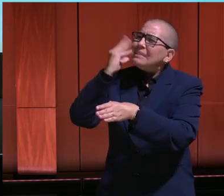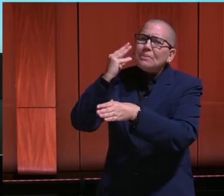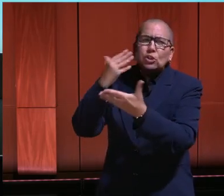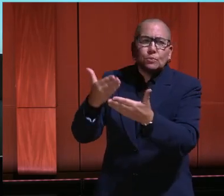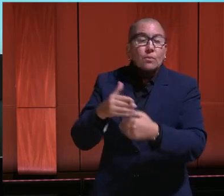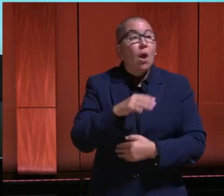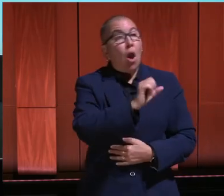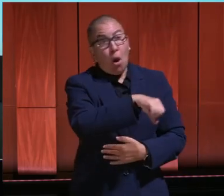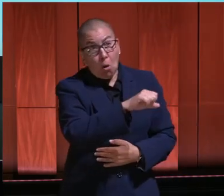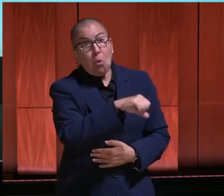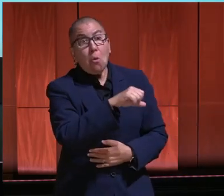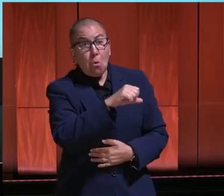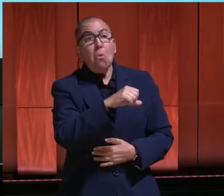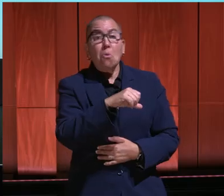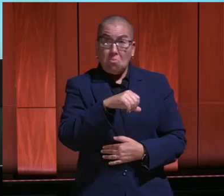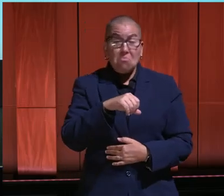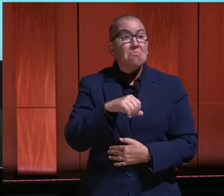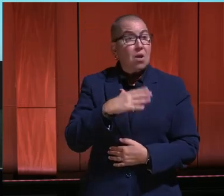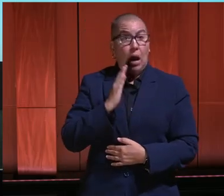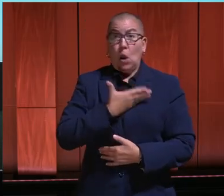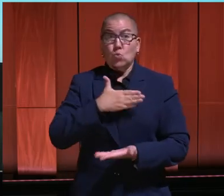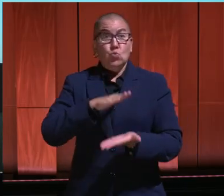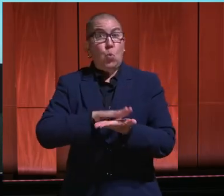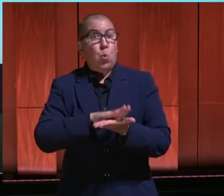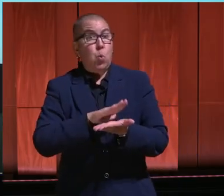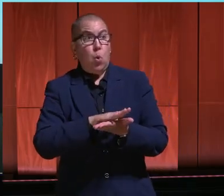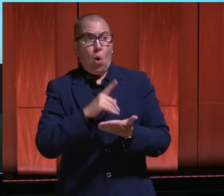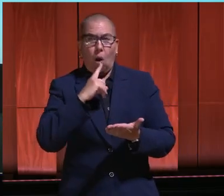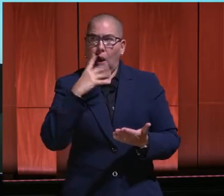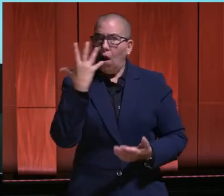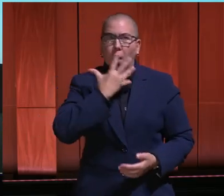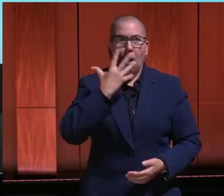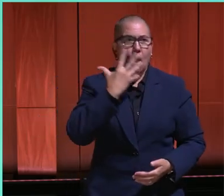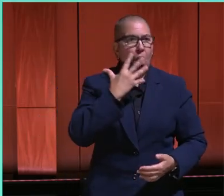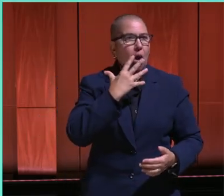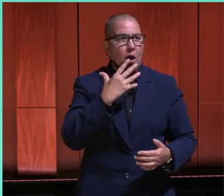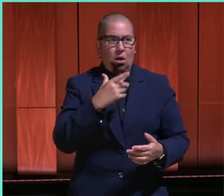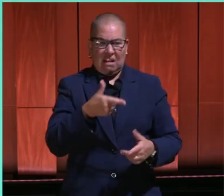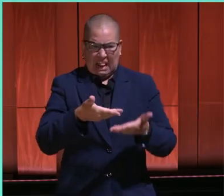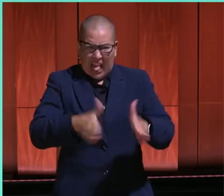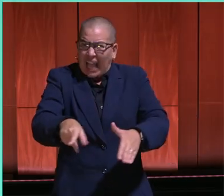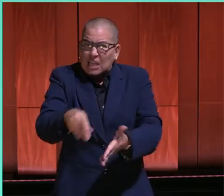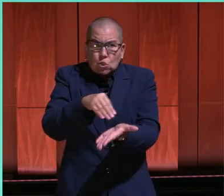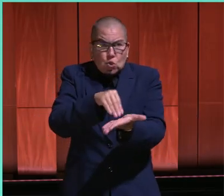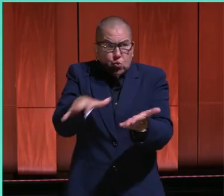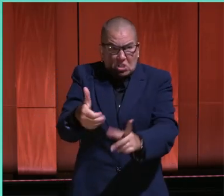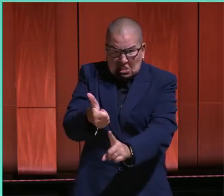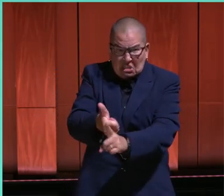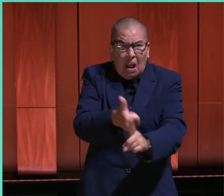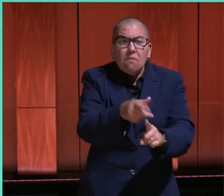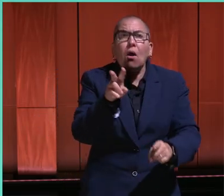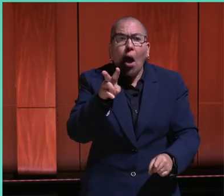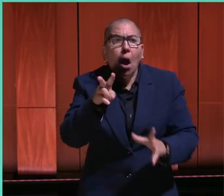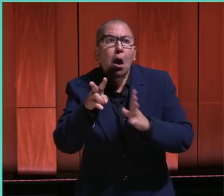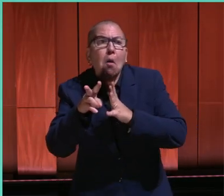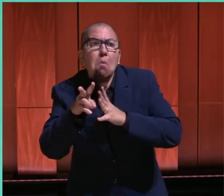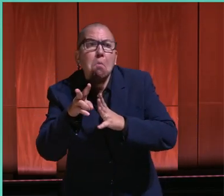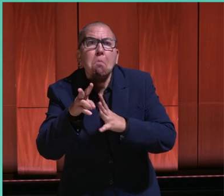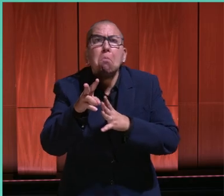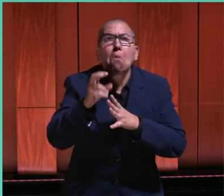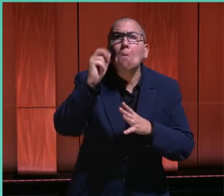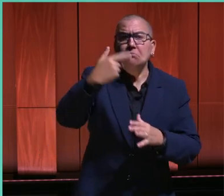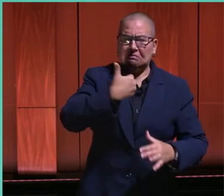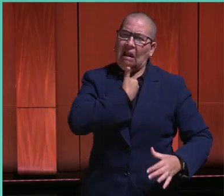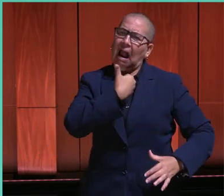Schools, the technology integration has definitely allowed our students to really take charge of their learning paths and also engage